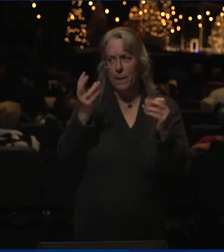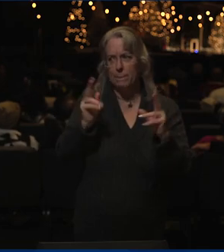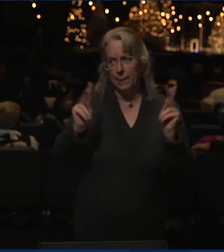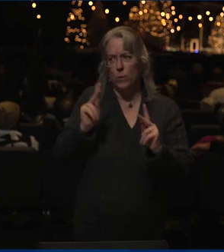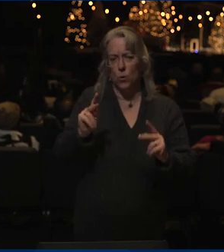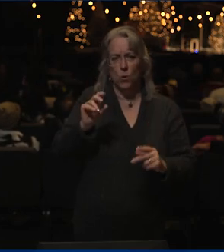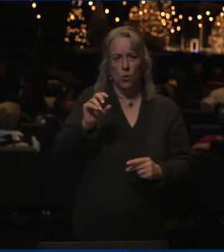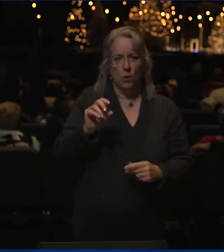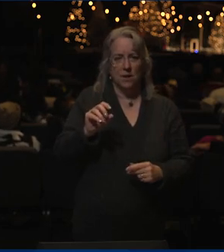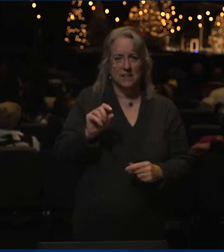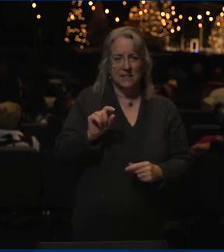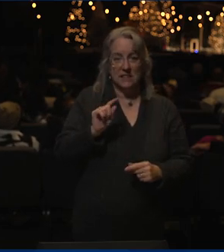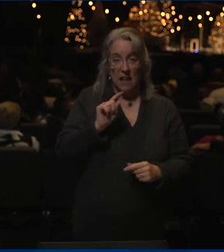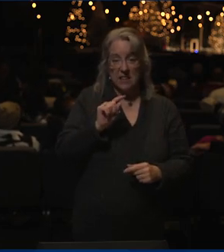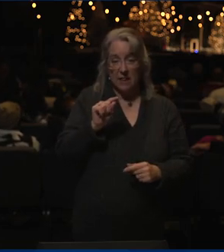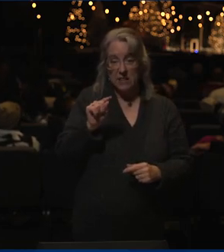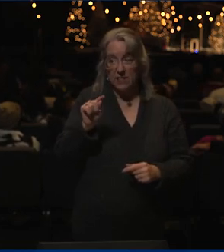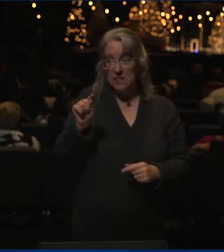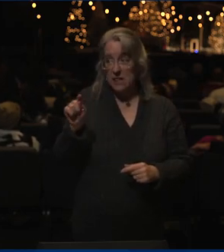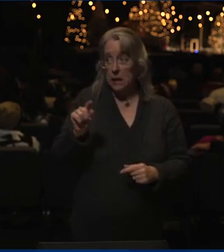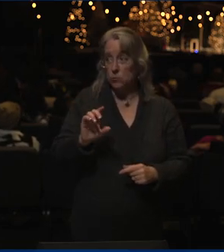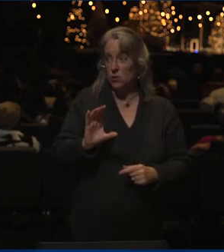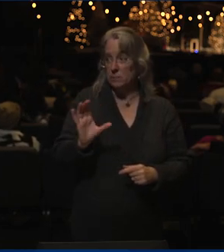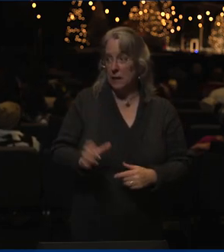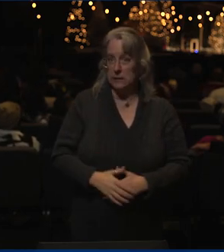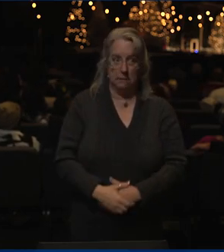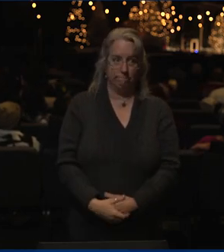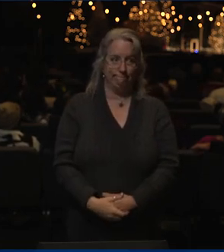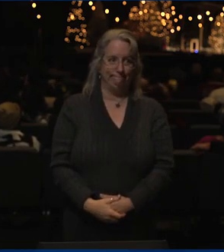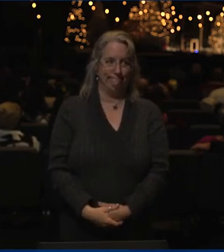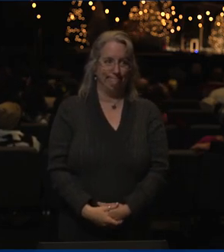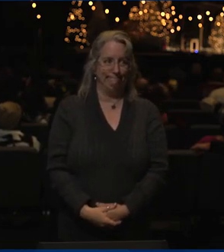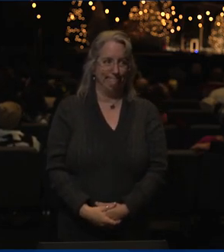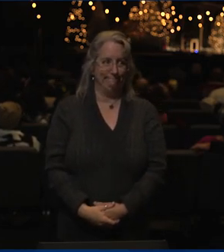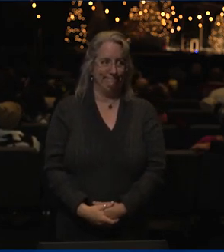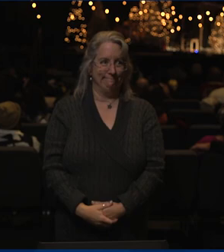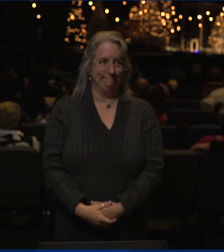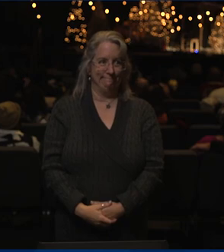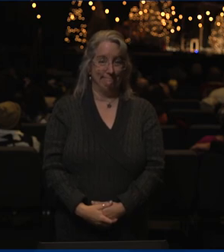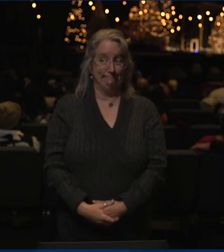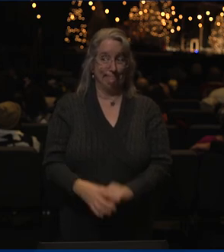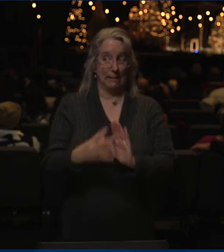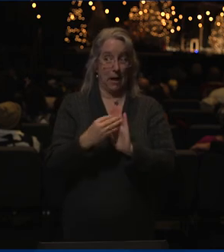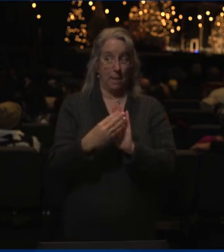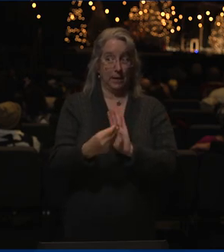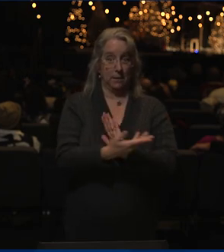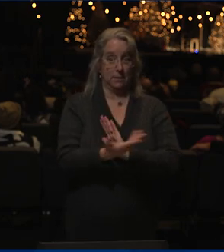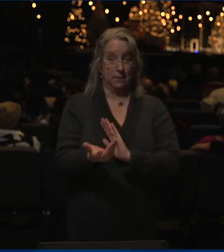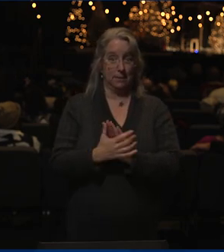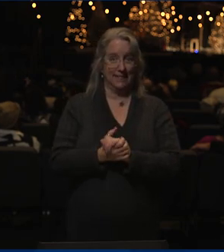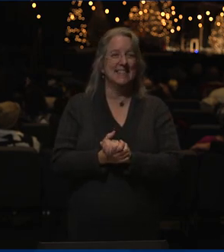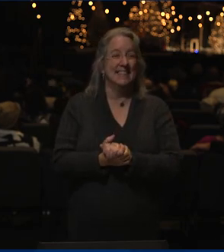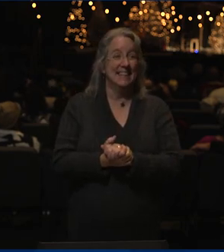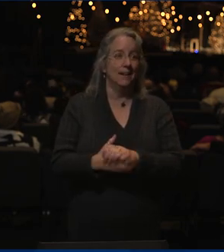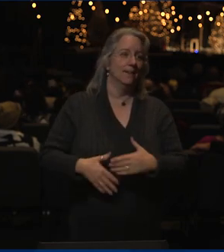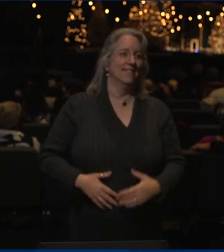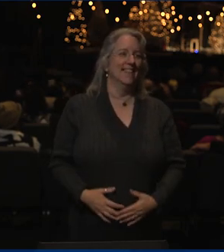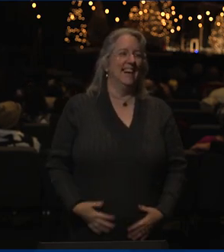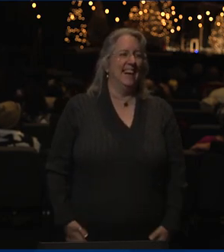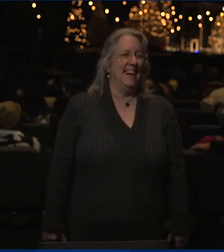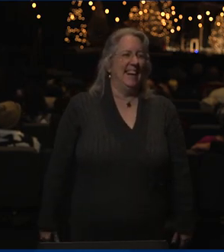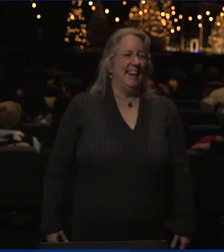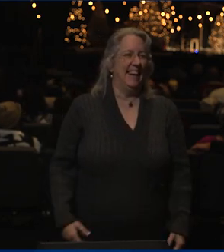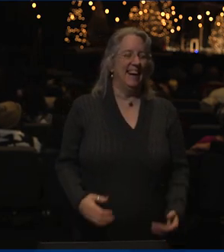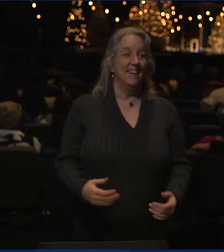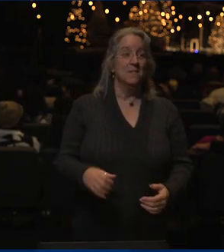say, Siki kuya Christmasi. Everybody? Siki kuya Christmasi. Very good. Now, how